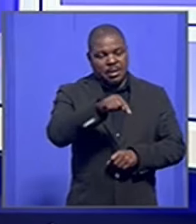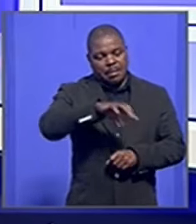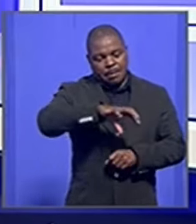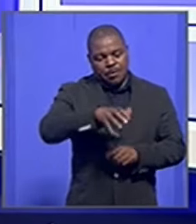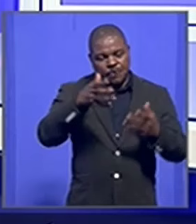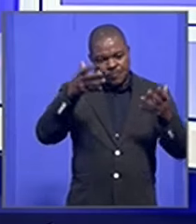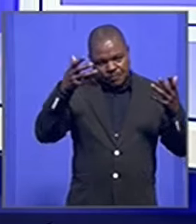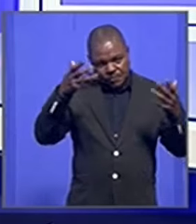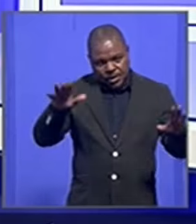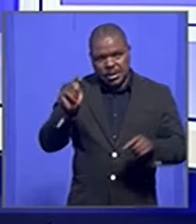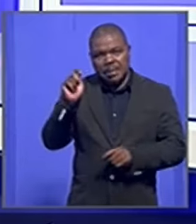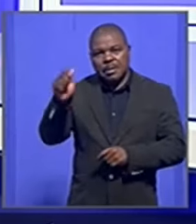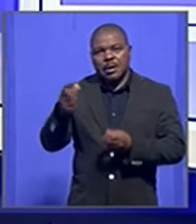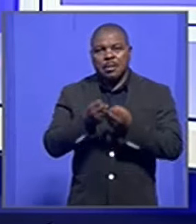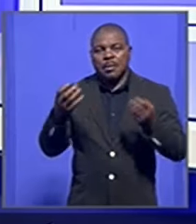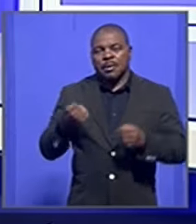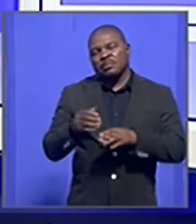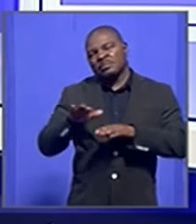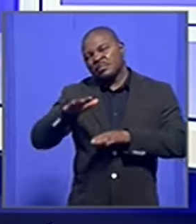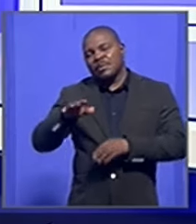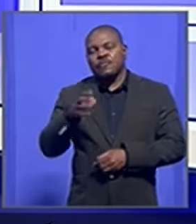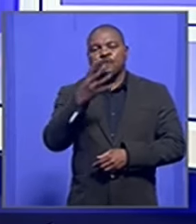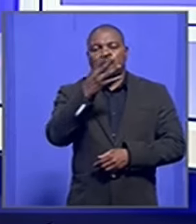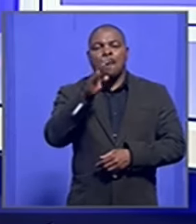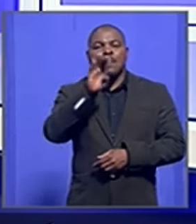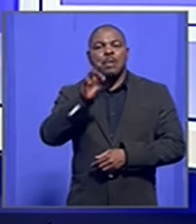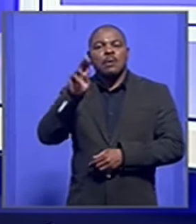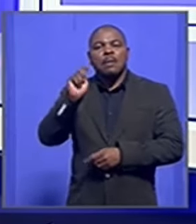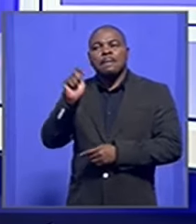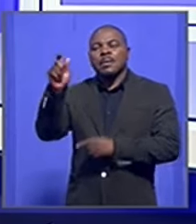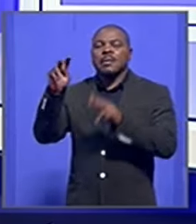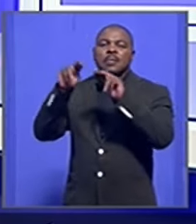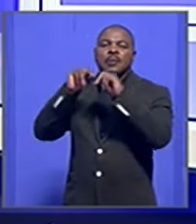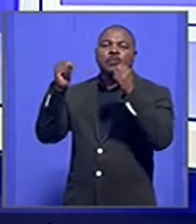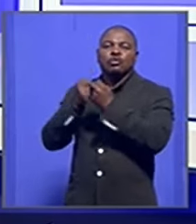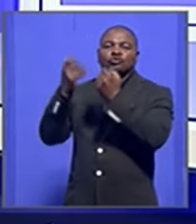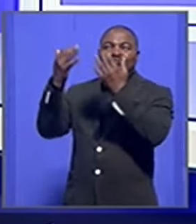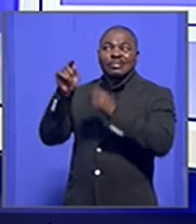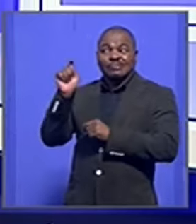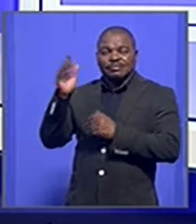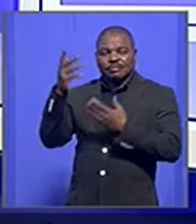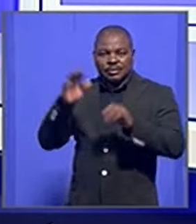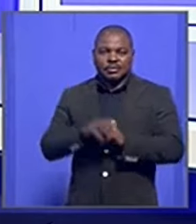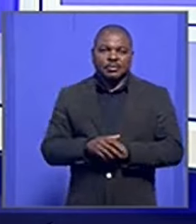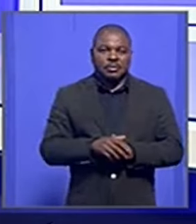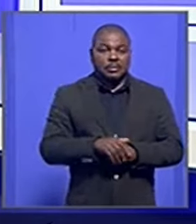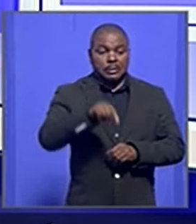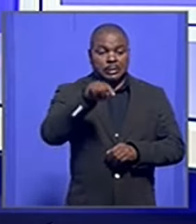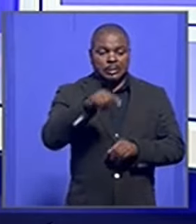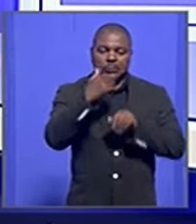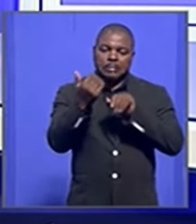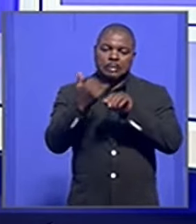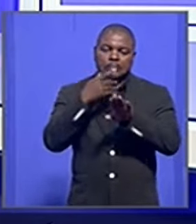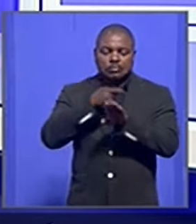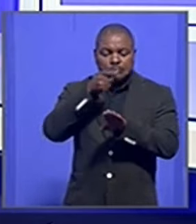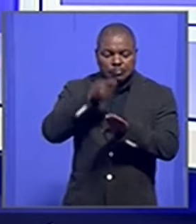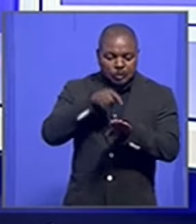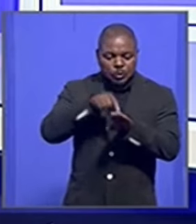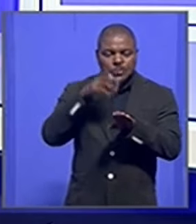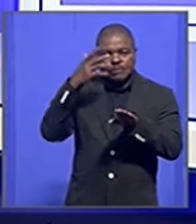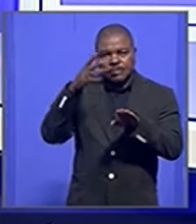dibilione di atamelang 4 tsa diranta go kantoro ya bosetšhaba ya matlole. mafaratlha a e-toll a